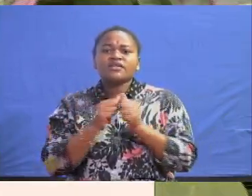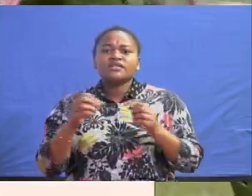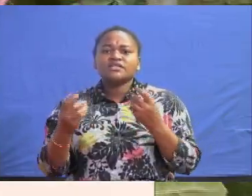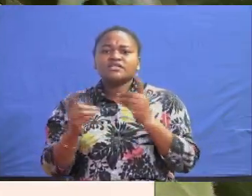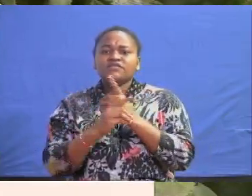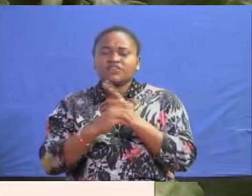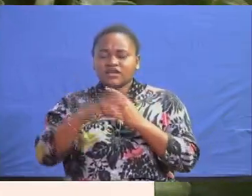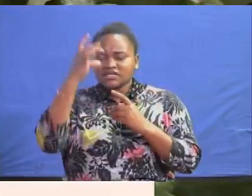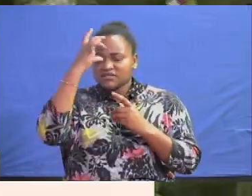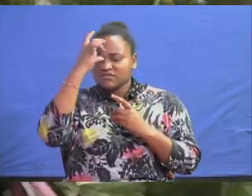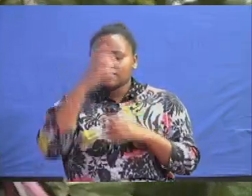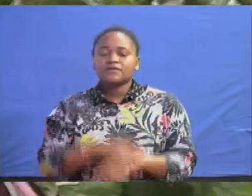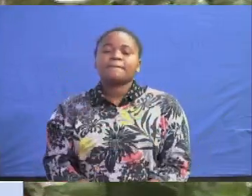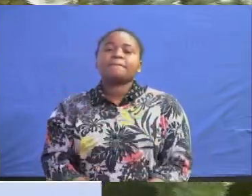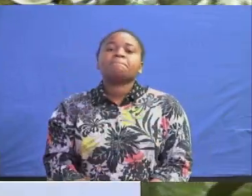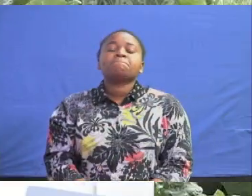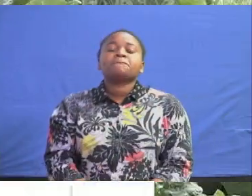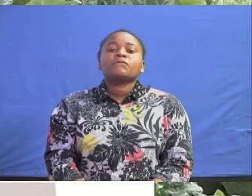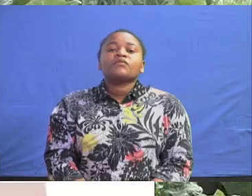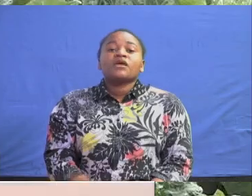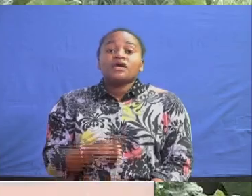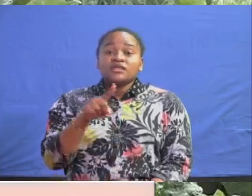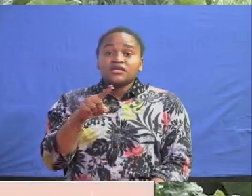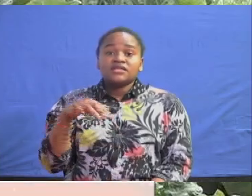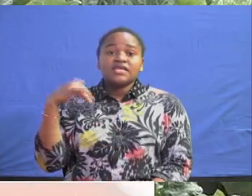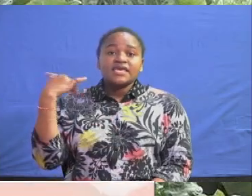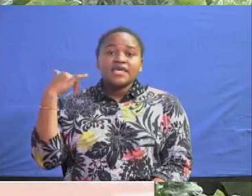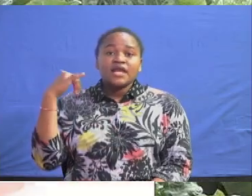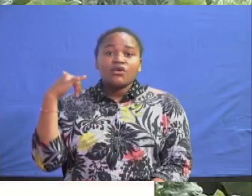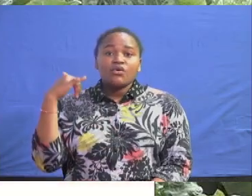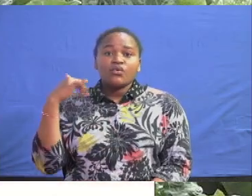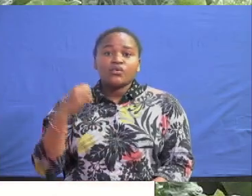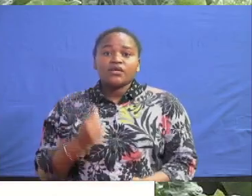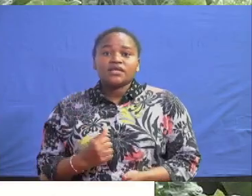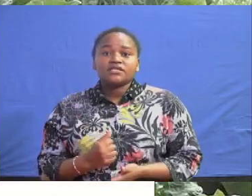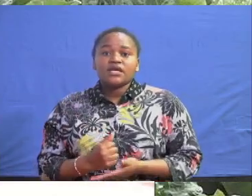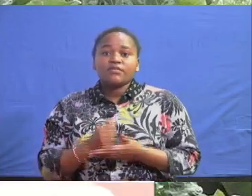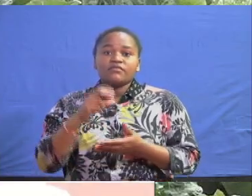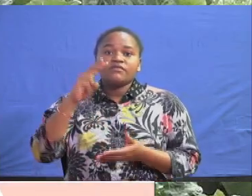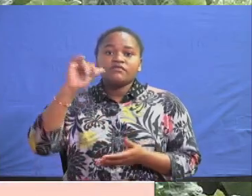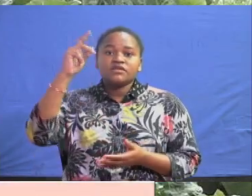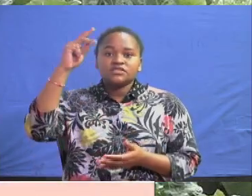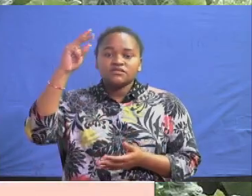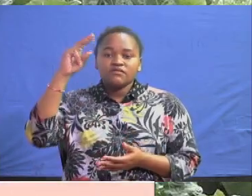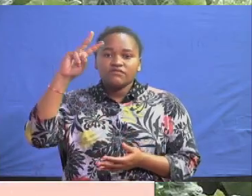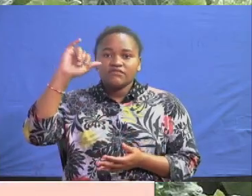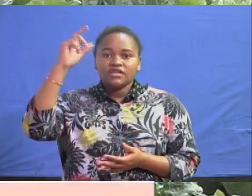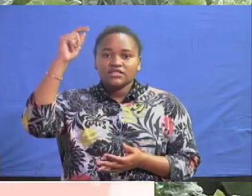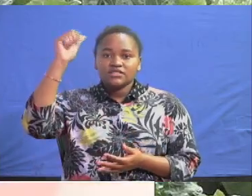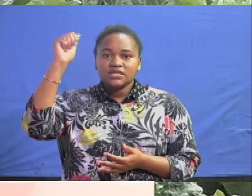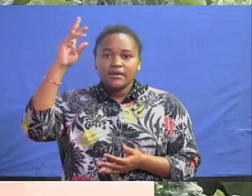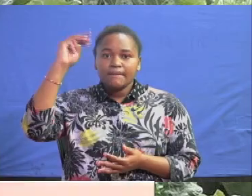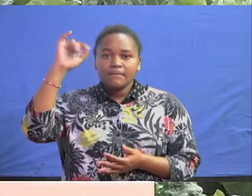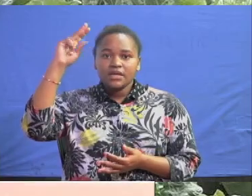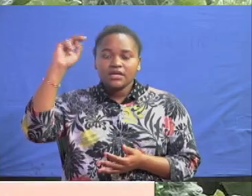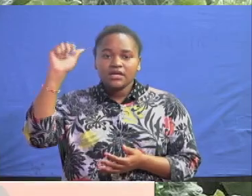na matatizo ya kuona. This yellow spinach over here, it is rich in vitamin A. For those who lack vitamin A in their